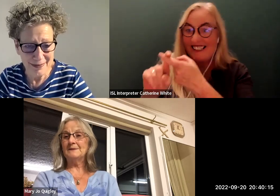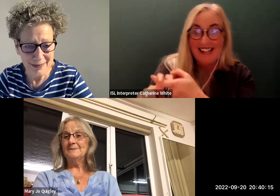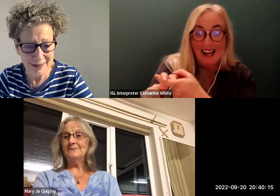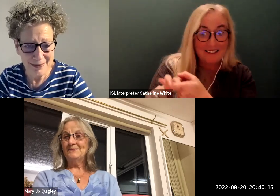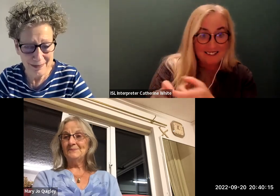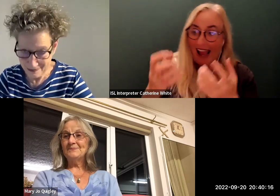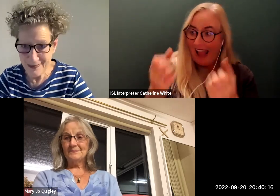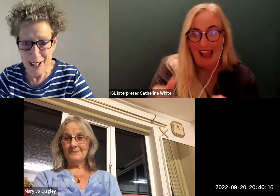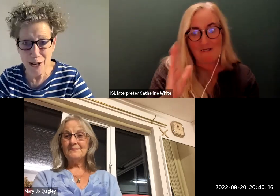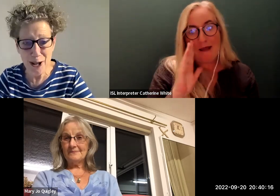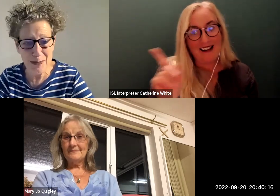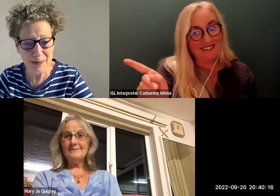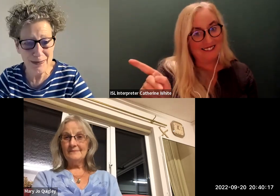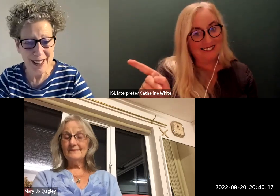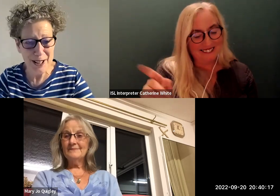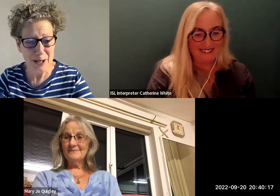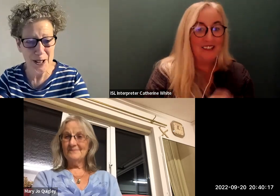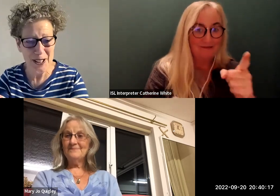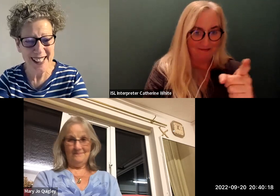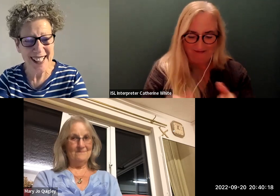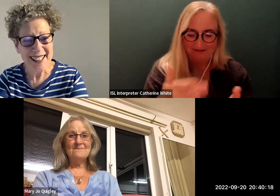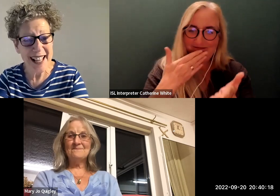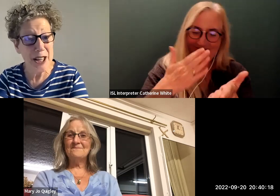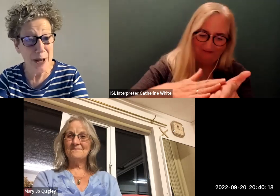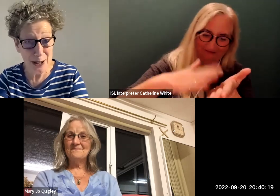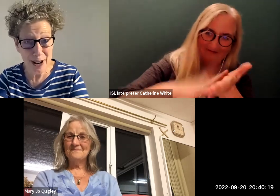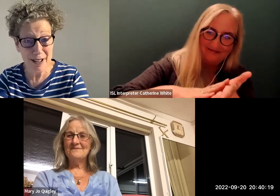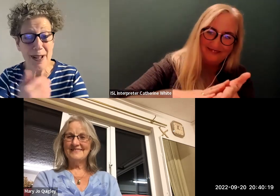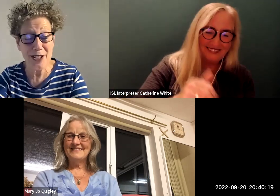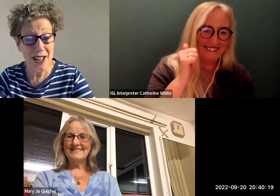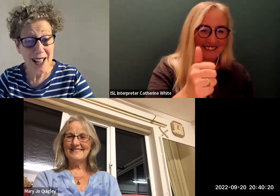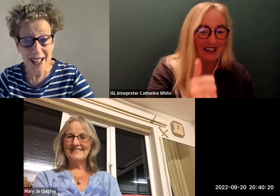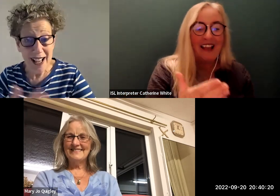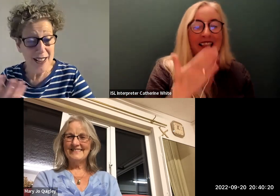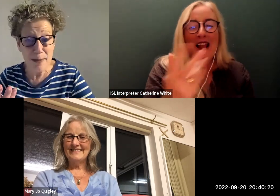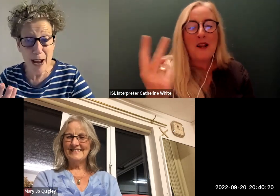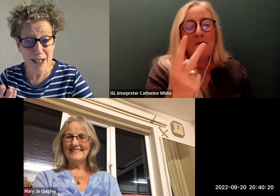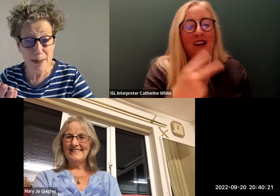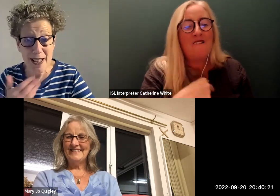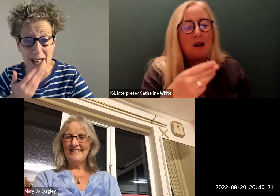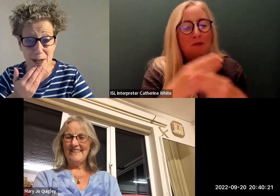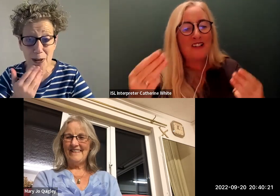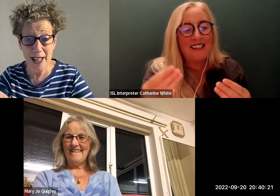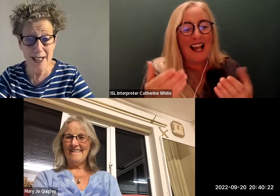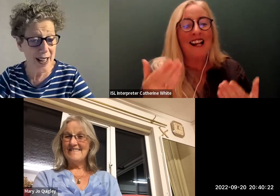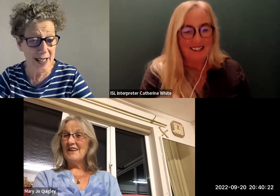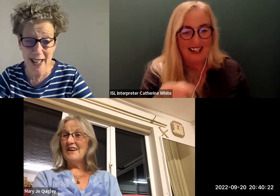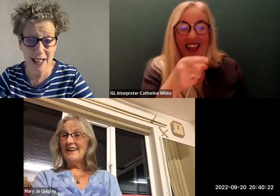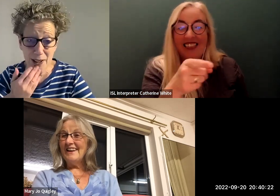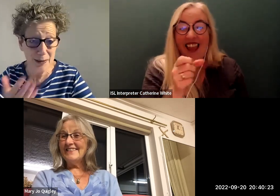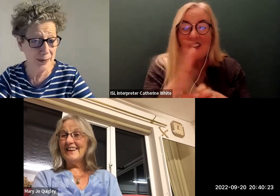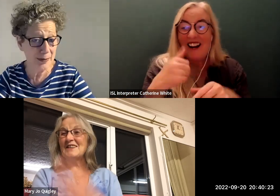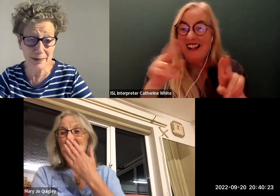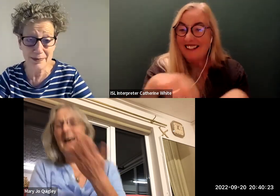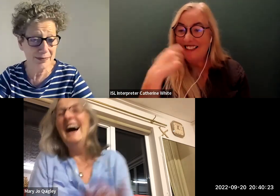bed. You're on. You're on. Mhm. Thank you Mhm. both very much. And the embarrassment is, all I can say is